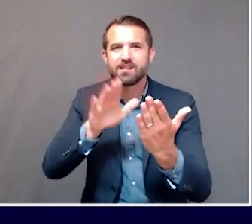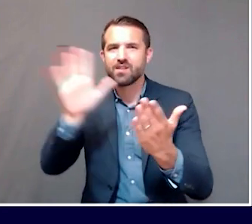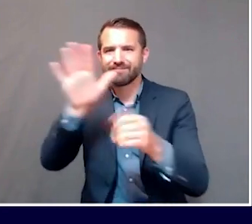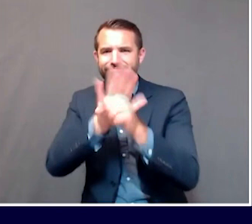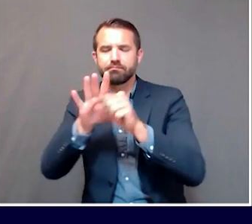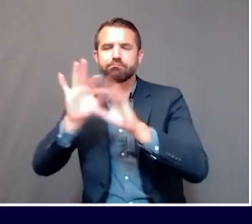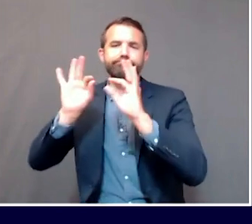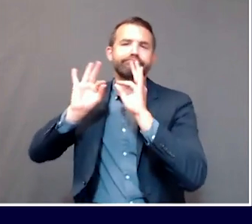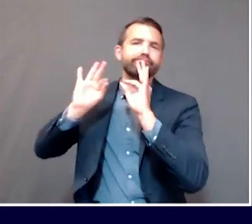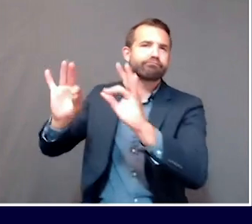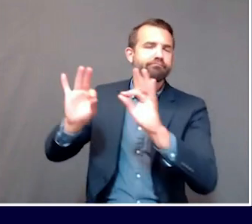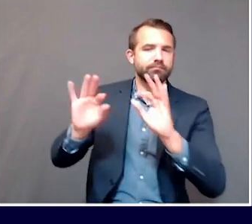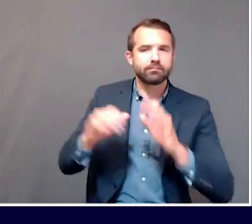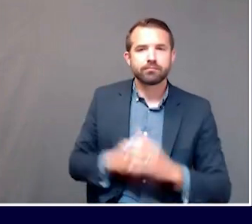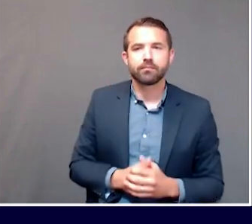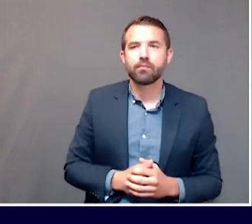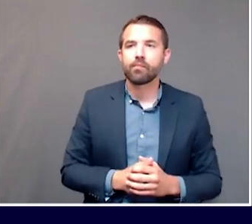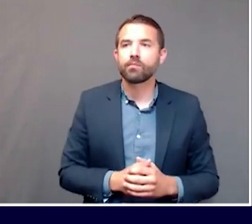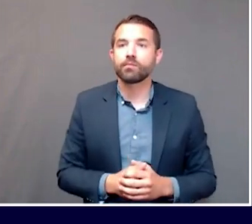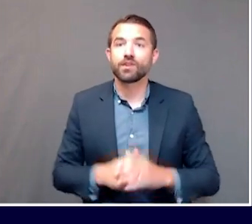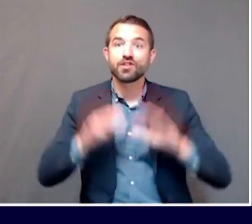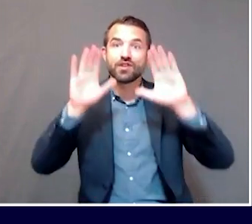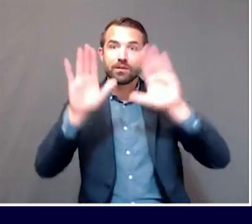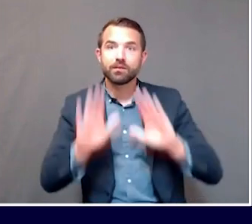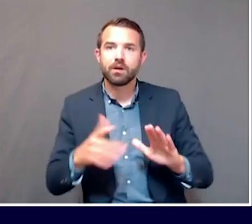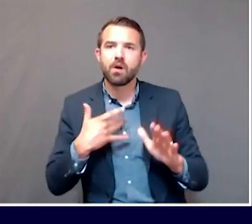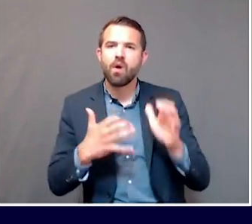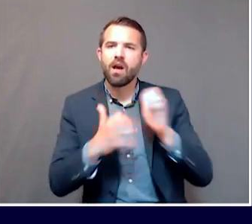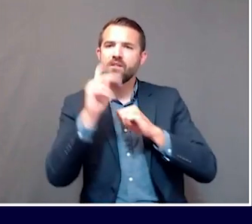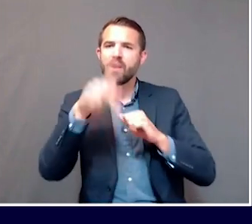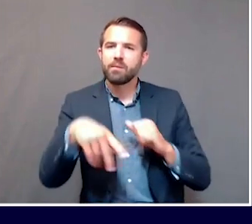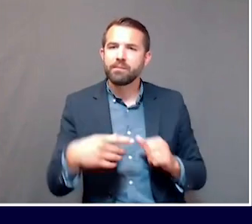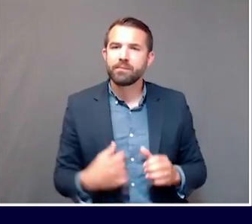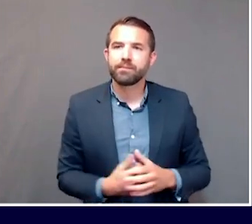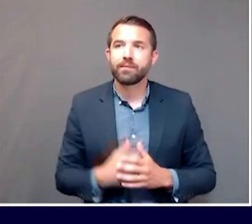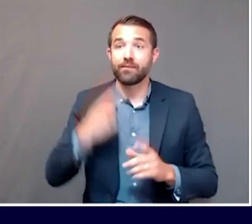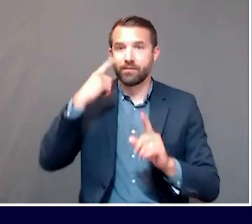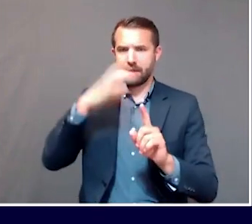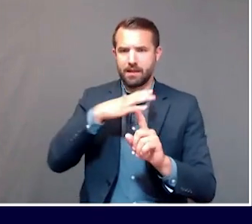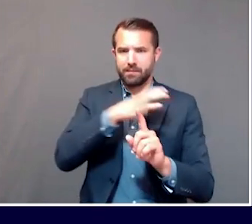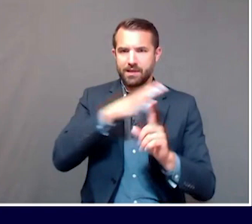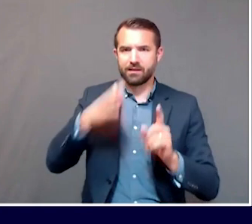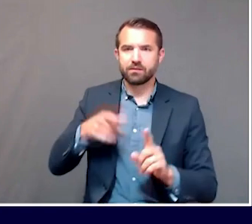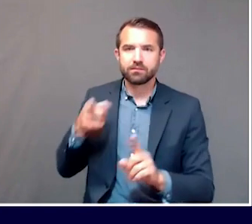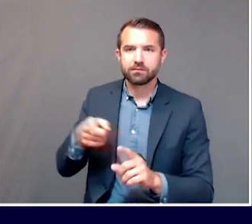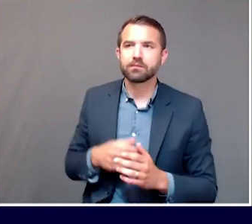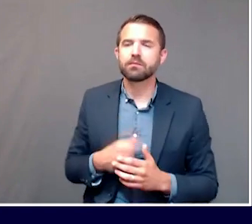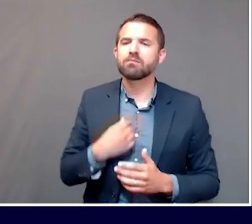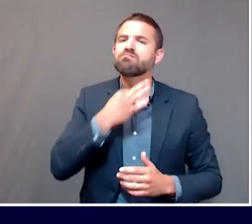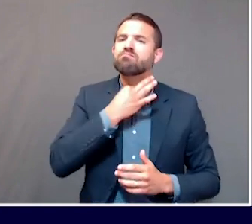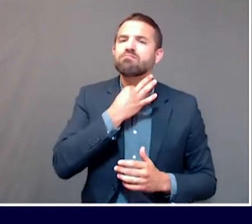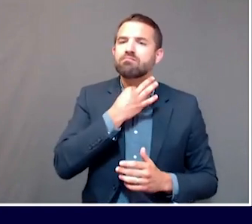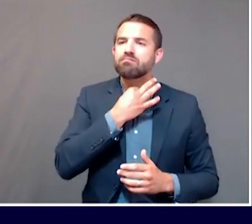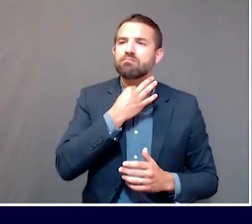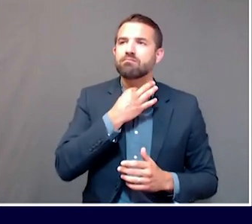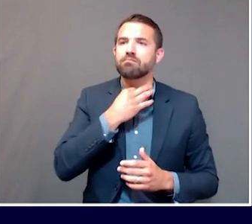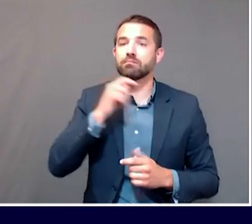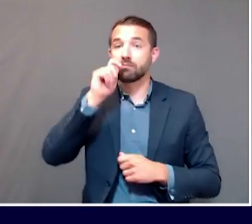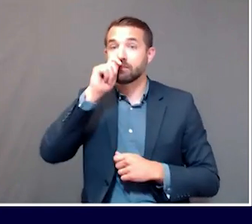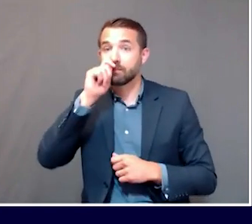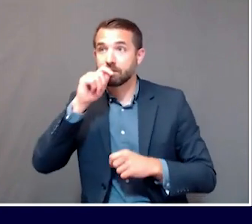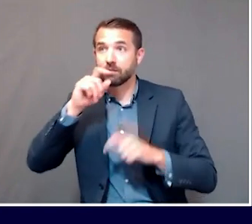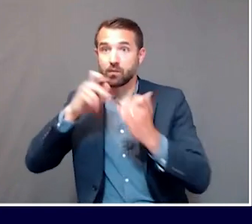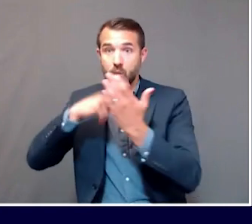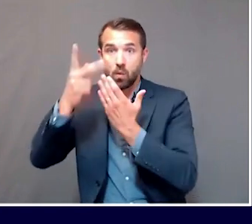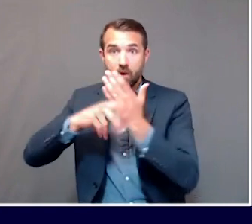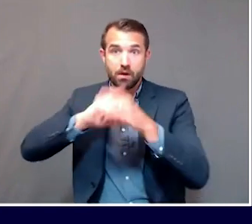Awesome, thank you. My follow-up for Commissioner Lambrew was that the progress of Swab and Send program more broadly. I